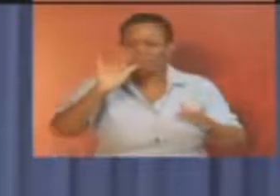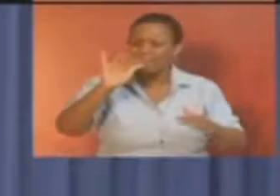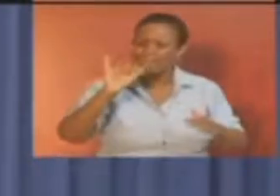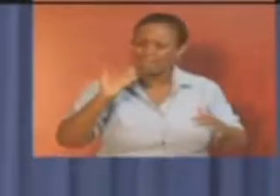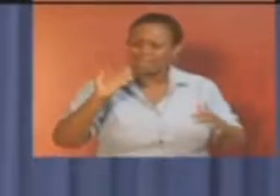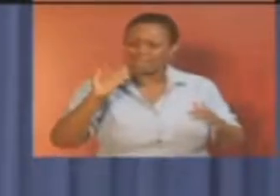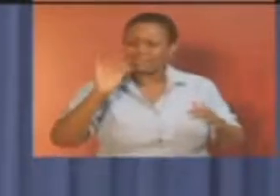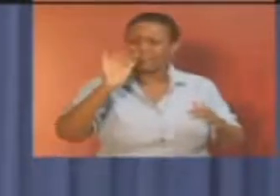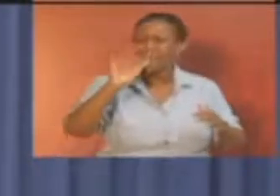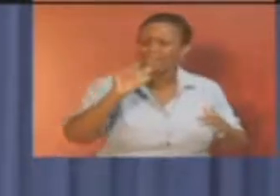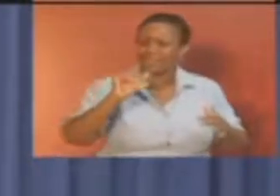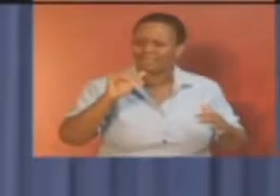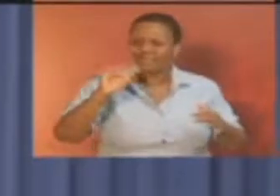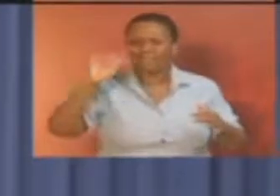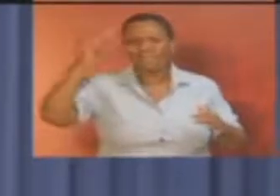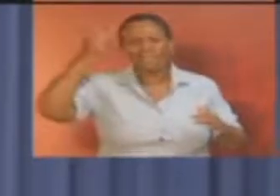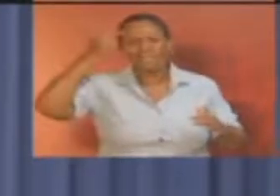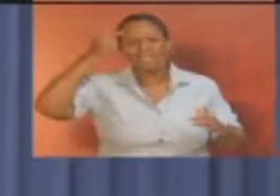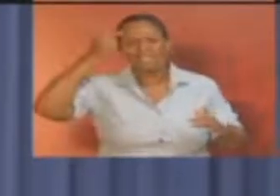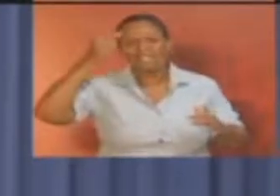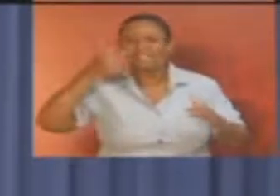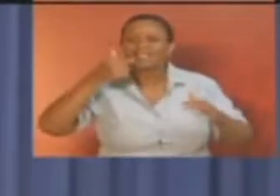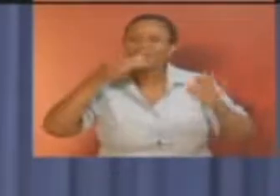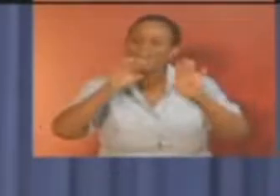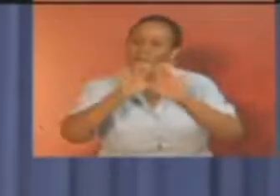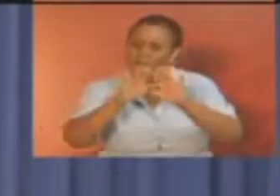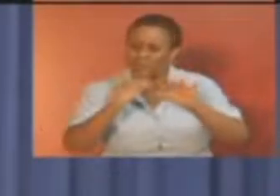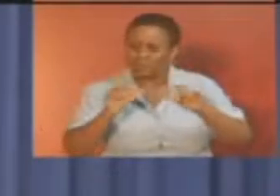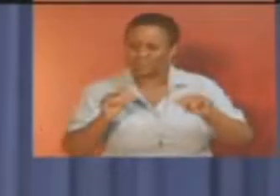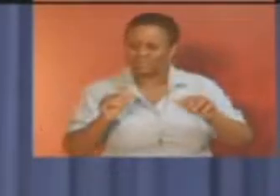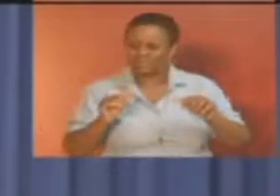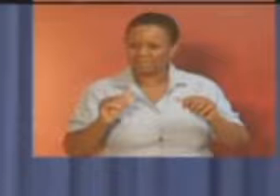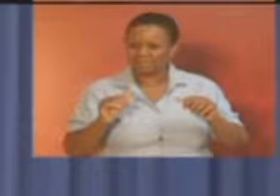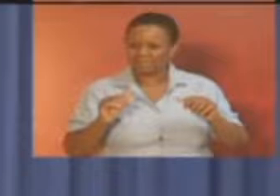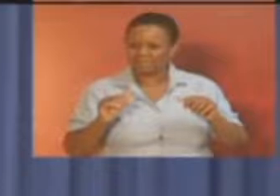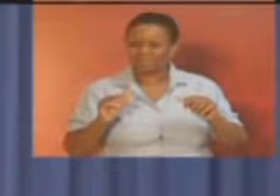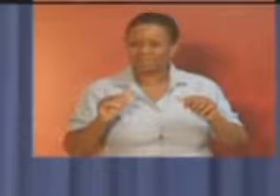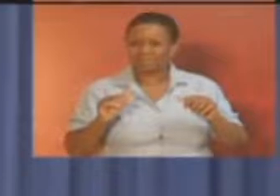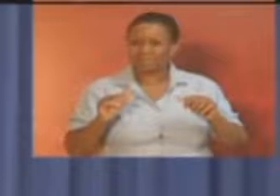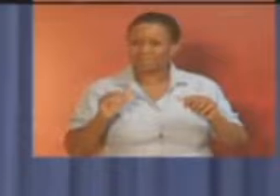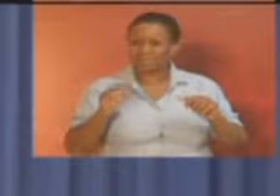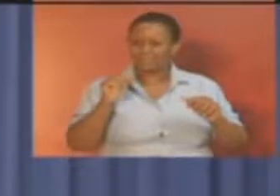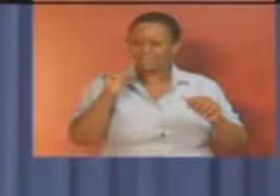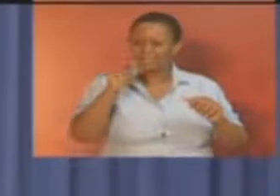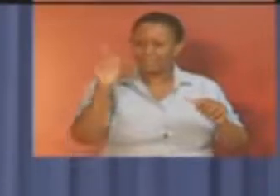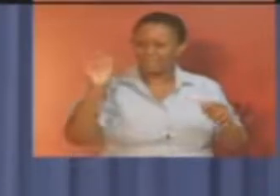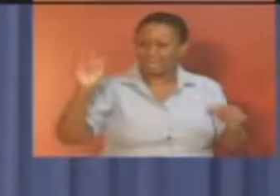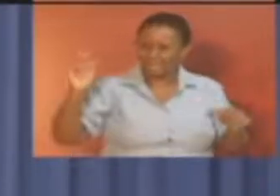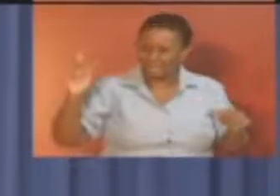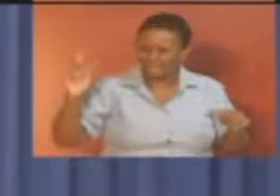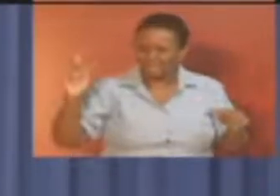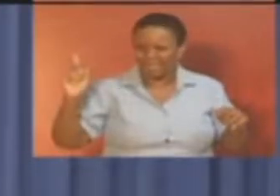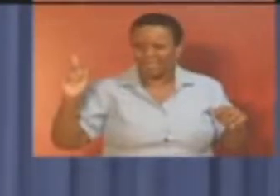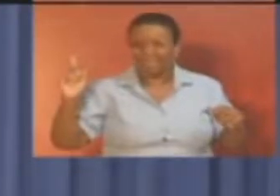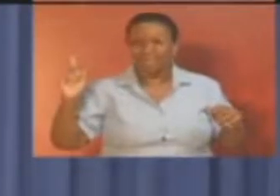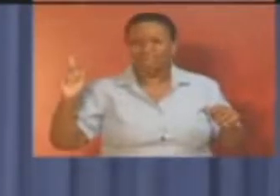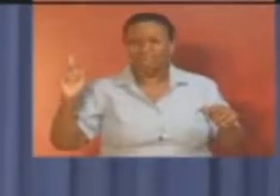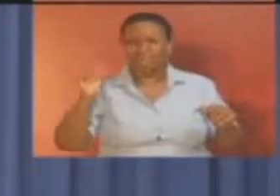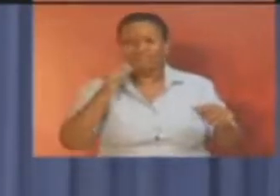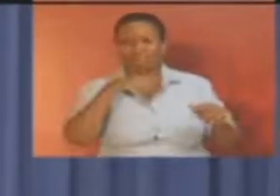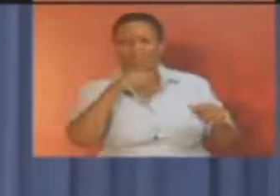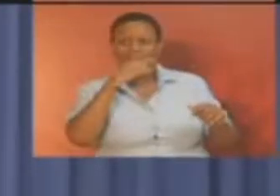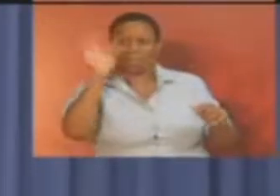information. But wherever these people were, they had no idea that the mall